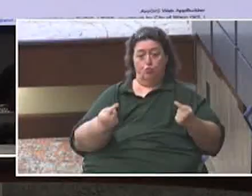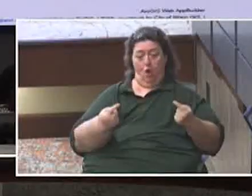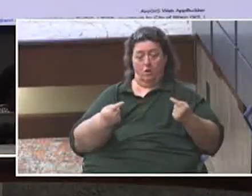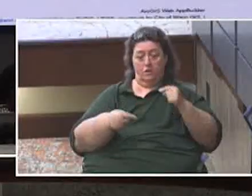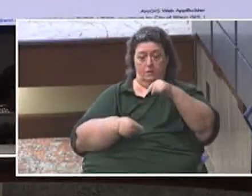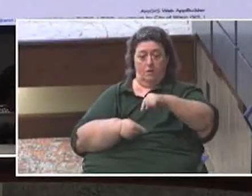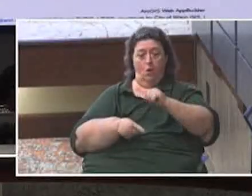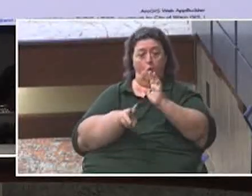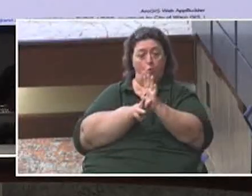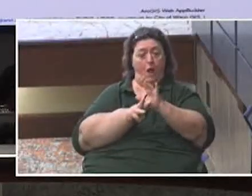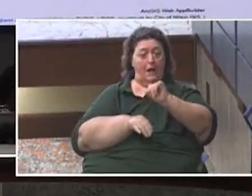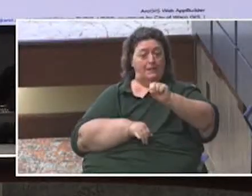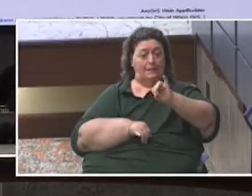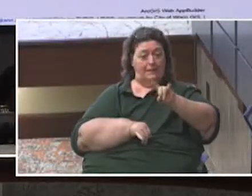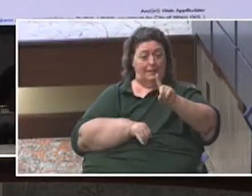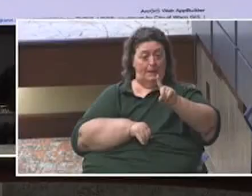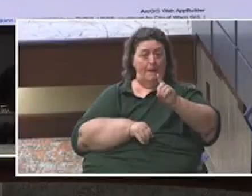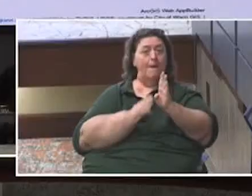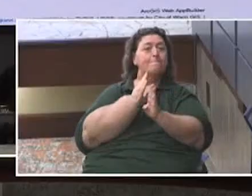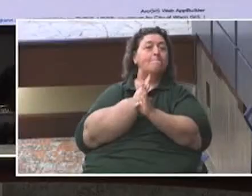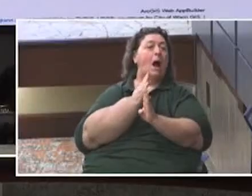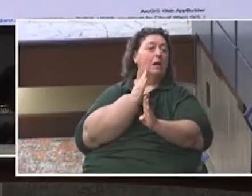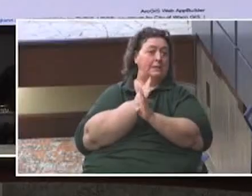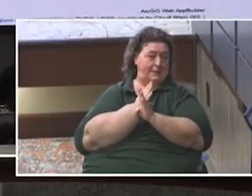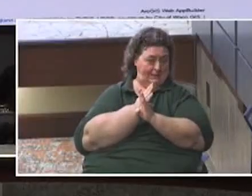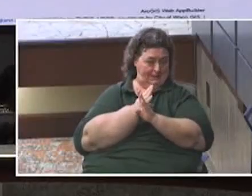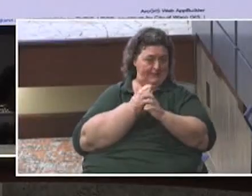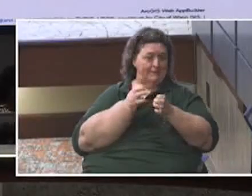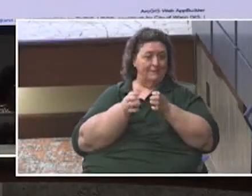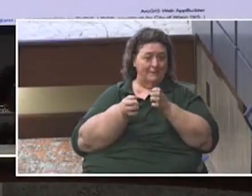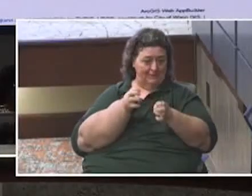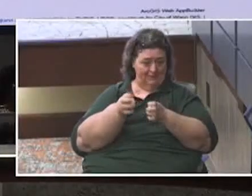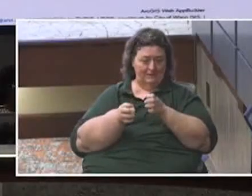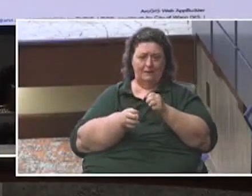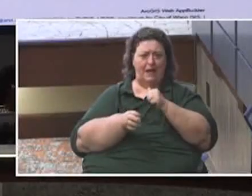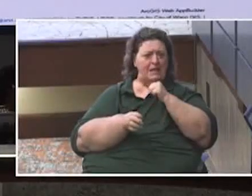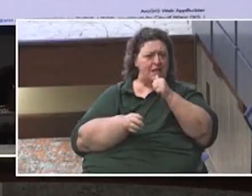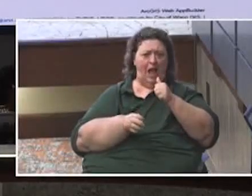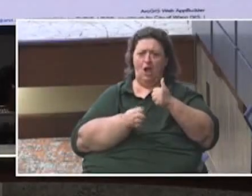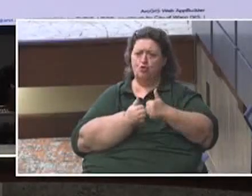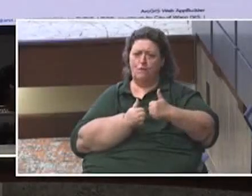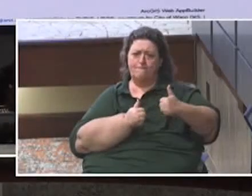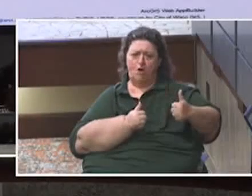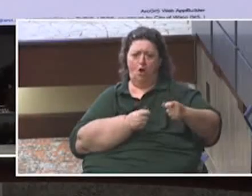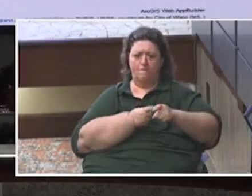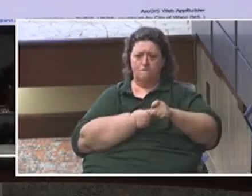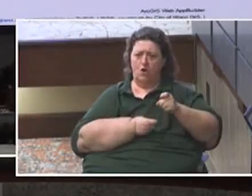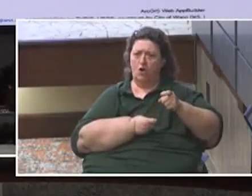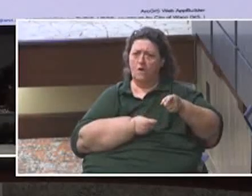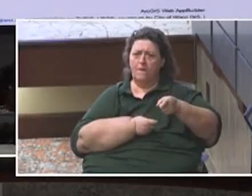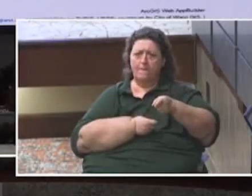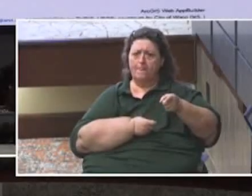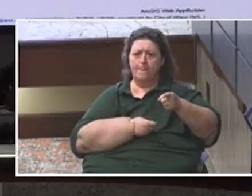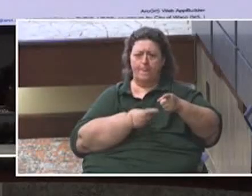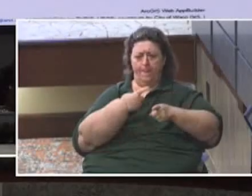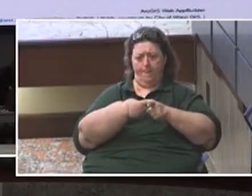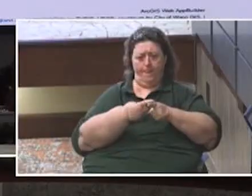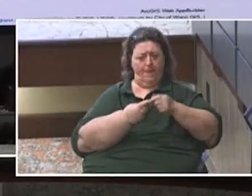the Waco ISD bus barn and not too far from the exchange at LaSalle and 18th